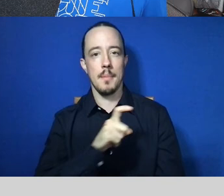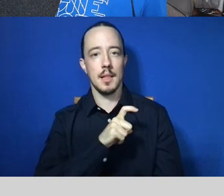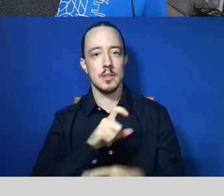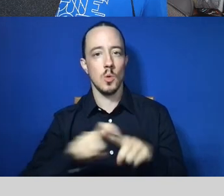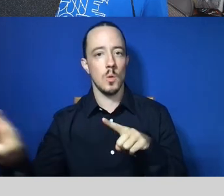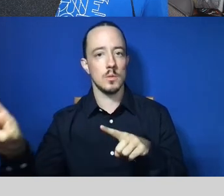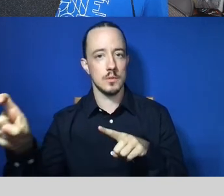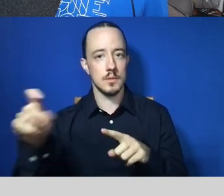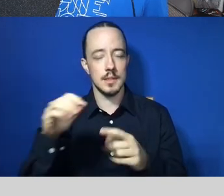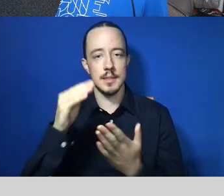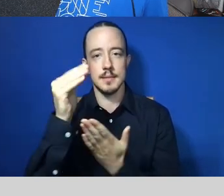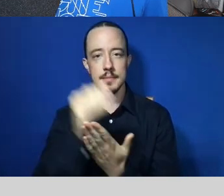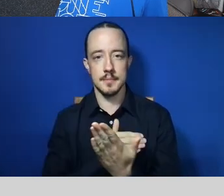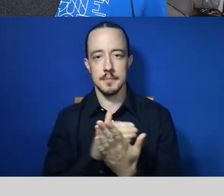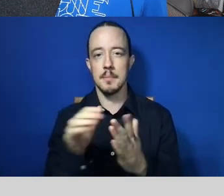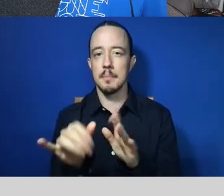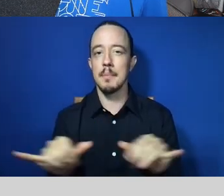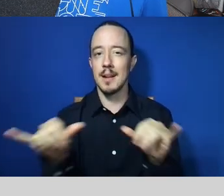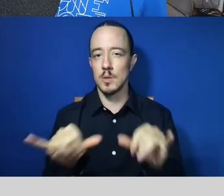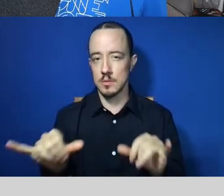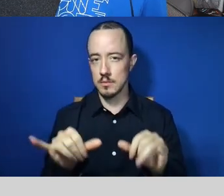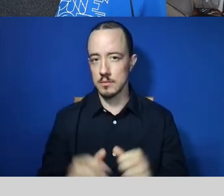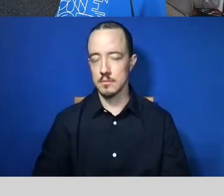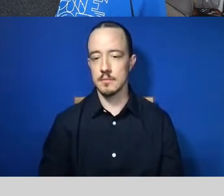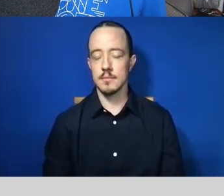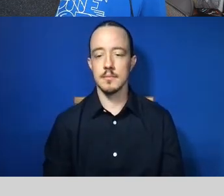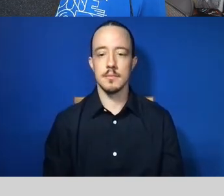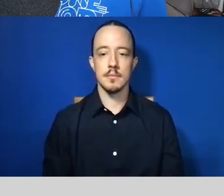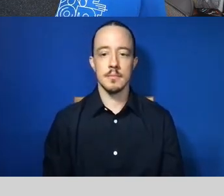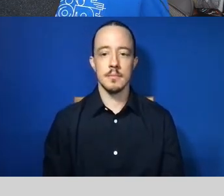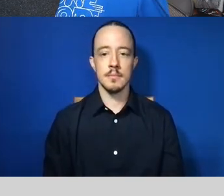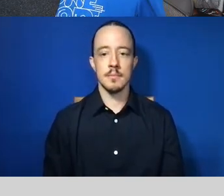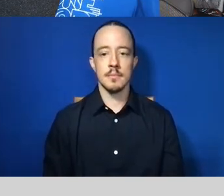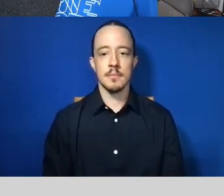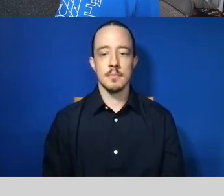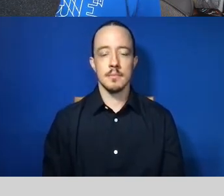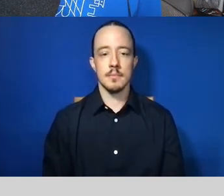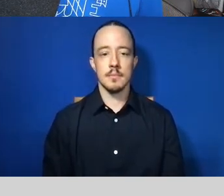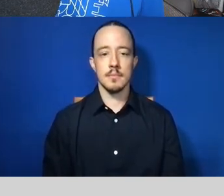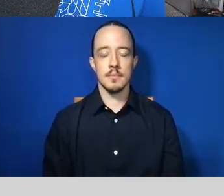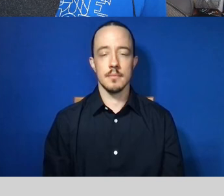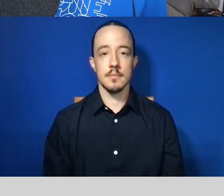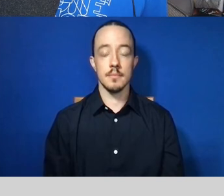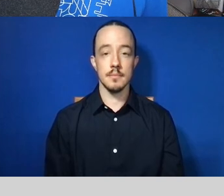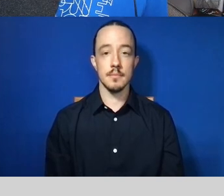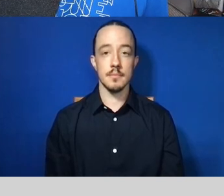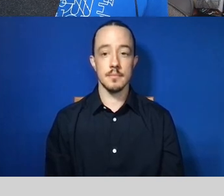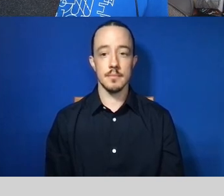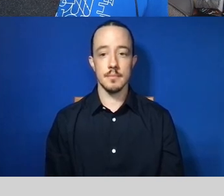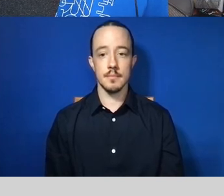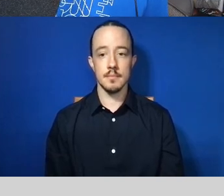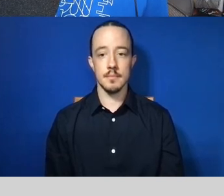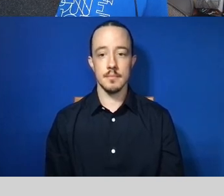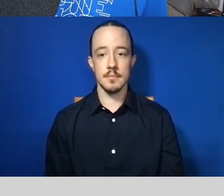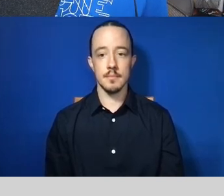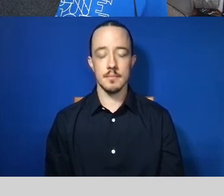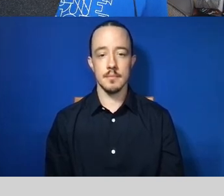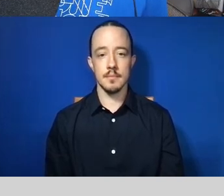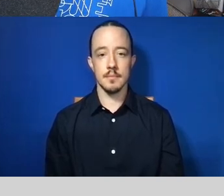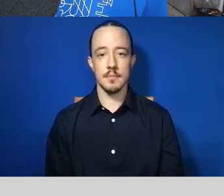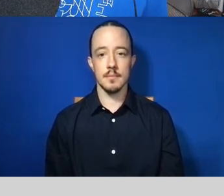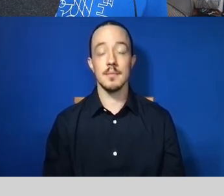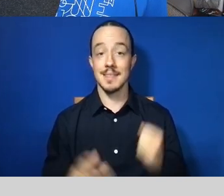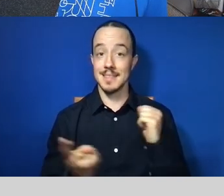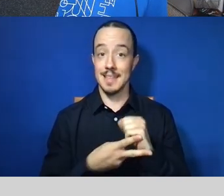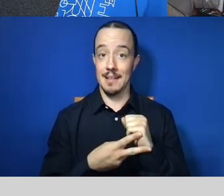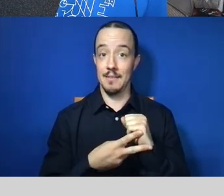to our police data calls index pattern, which I made prior to this, but to that beat as